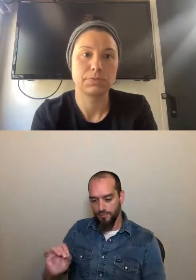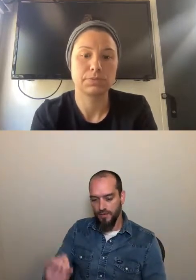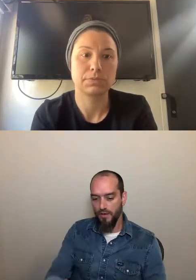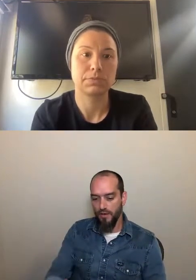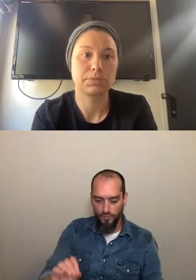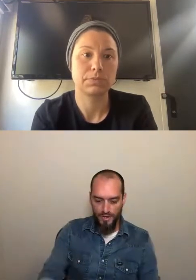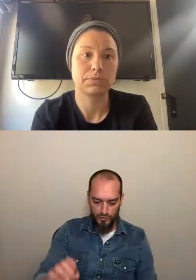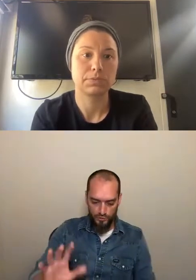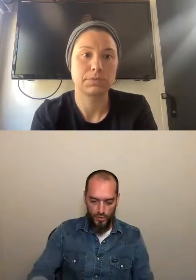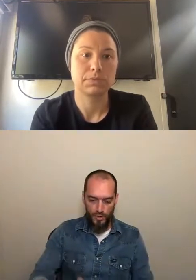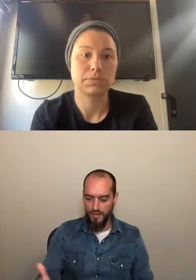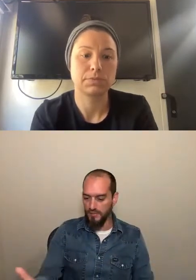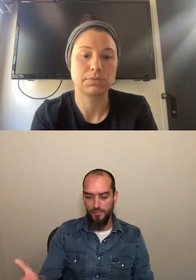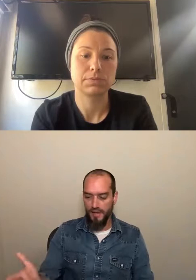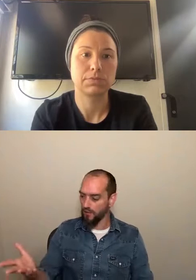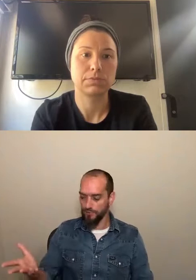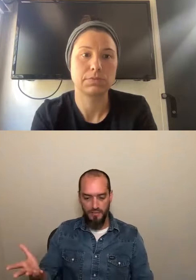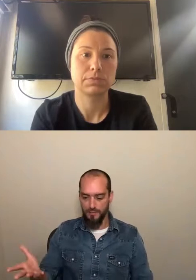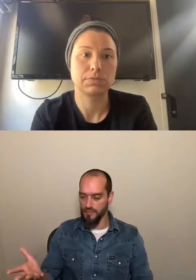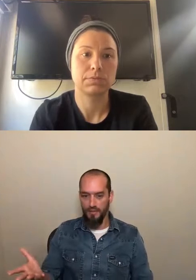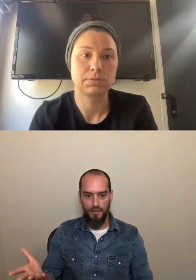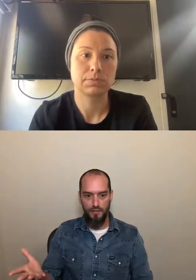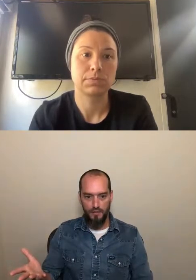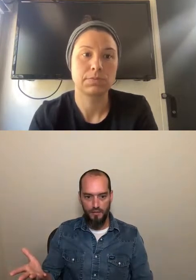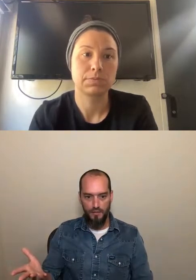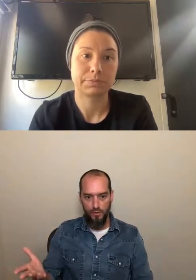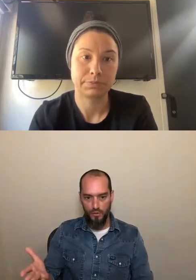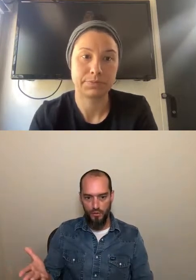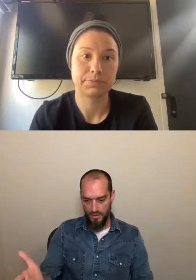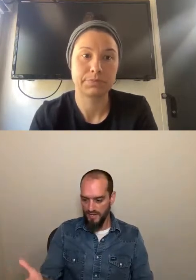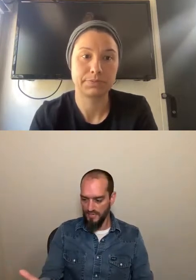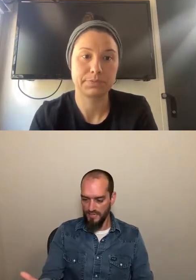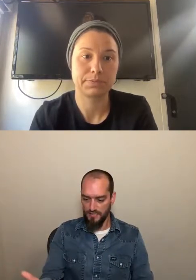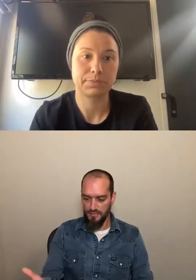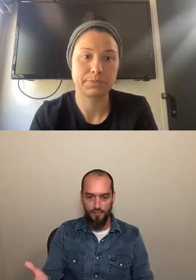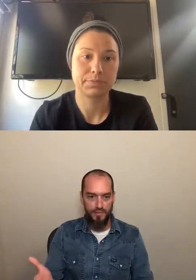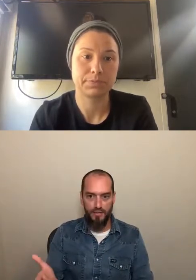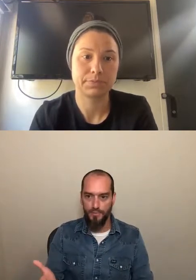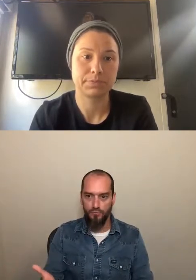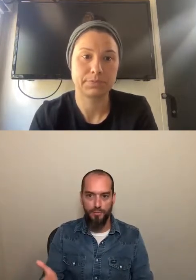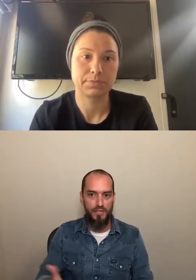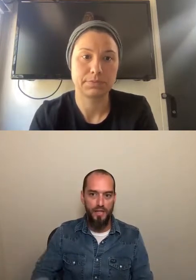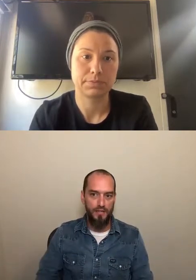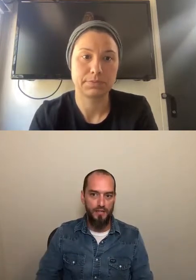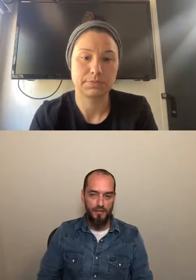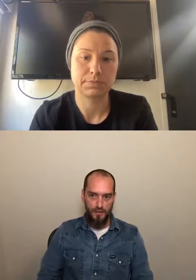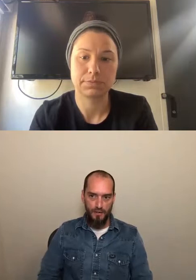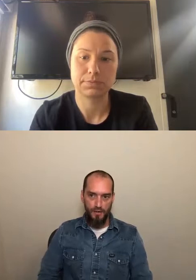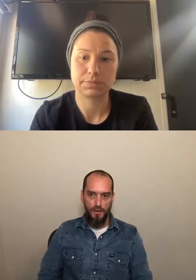give them enough information to know, hey, is my house making me sick? Or is it something that can be